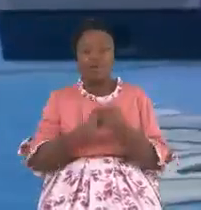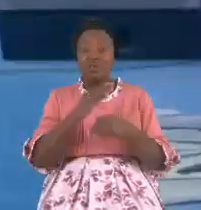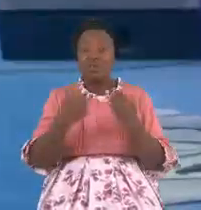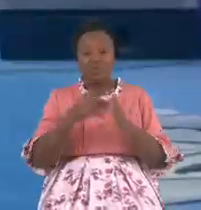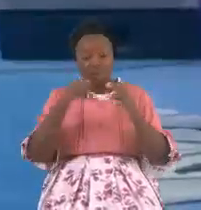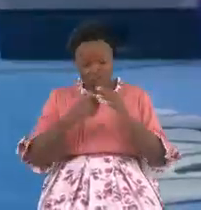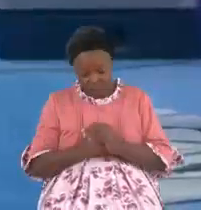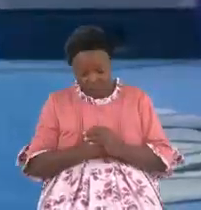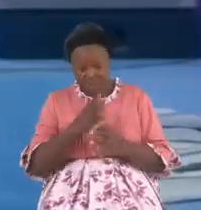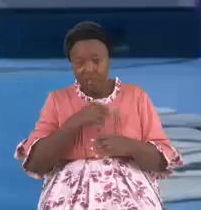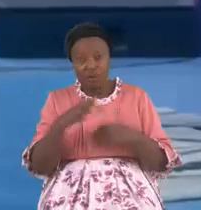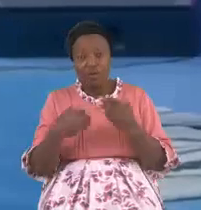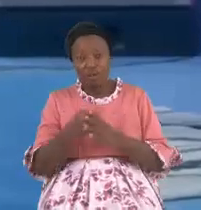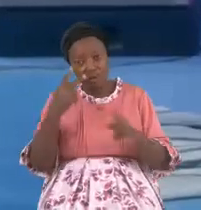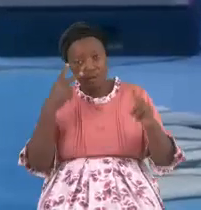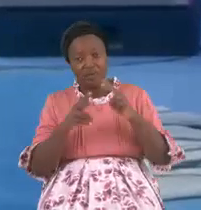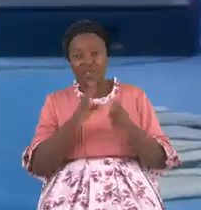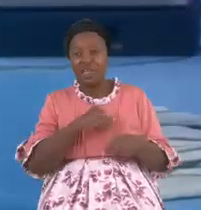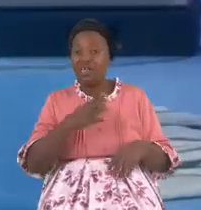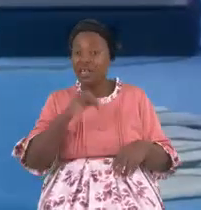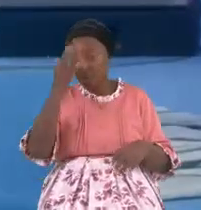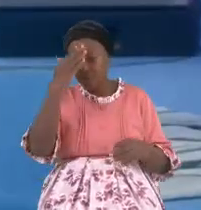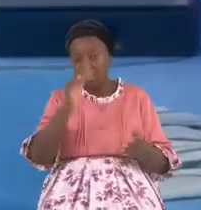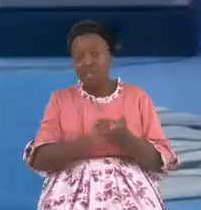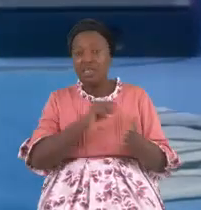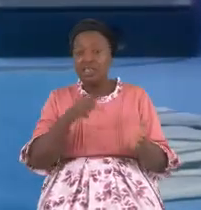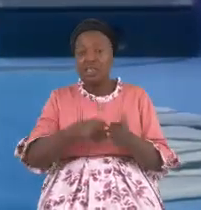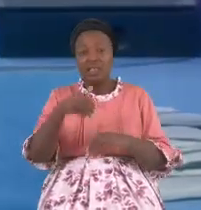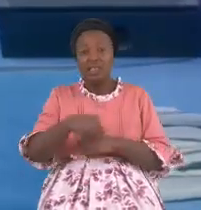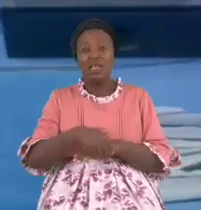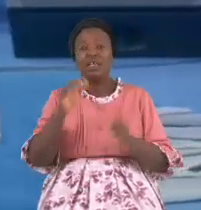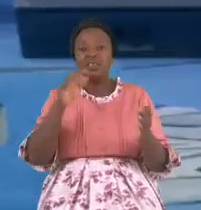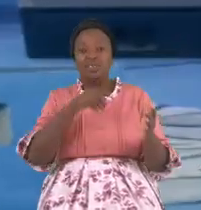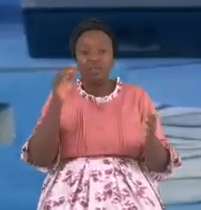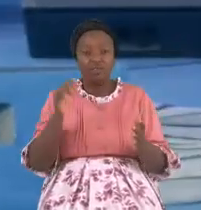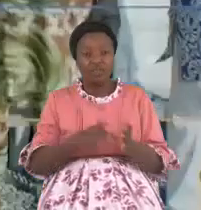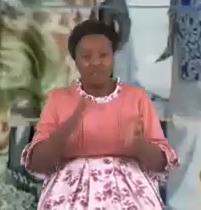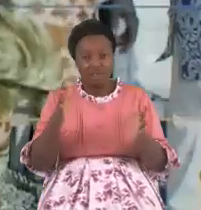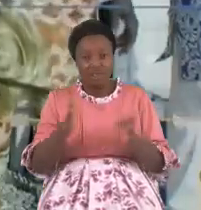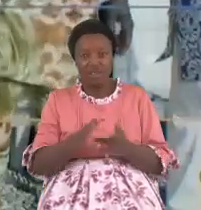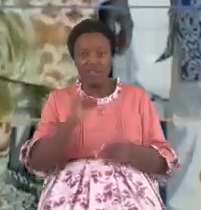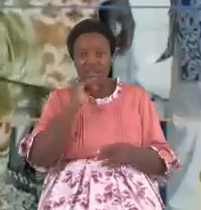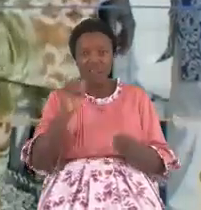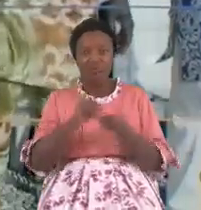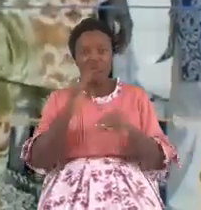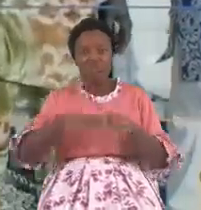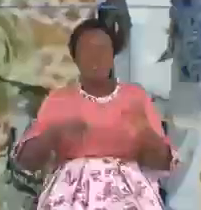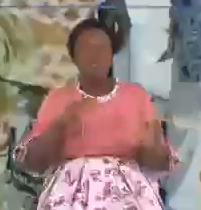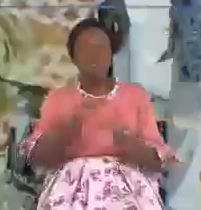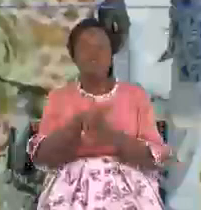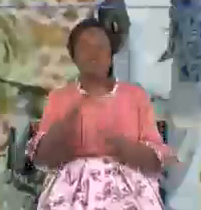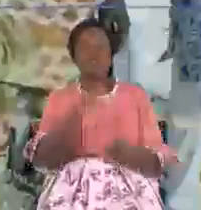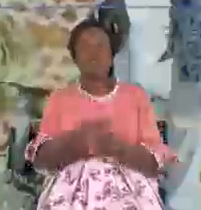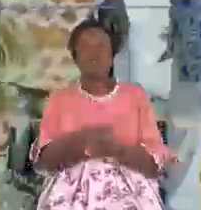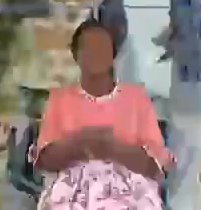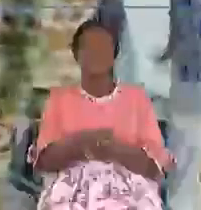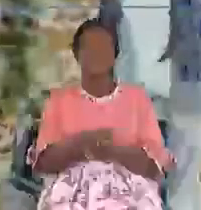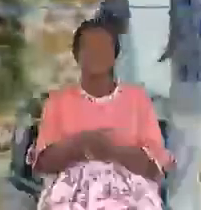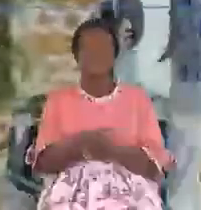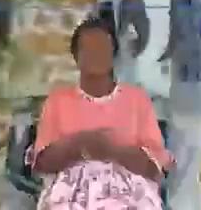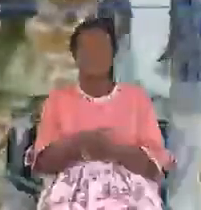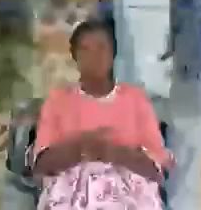that for you tonight jesus is more than enough you can't give